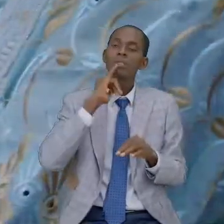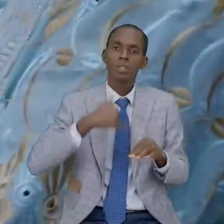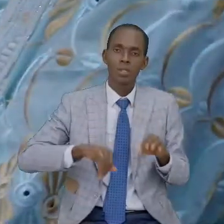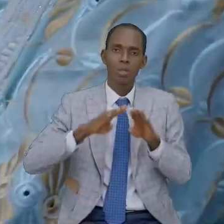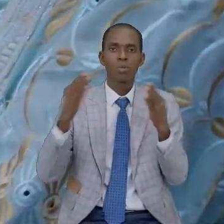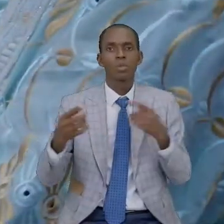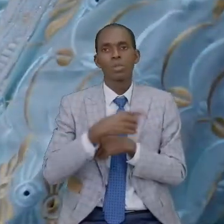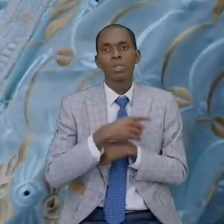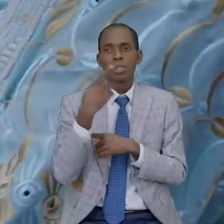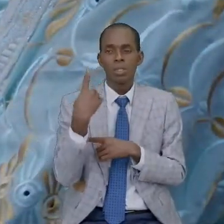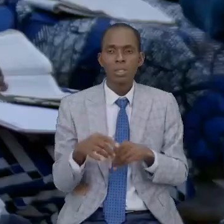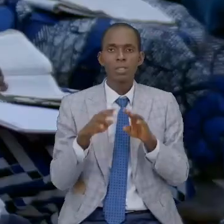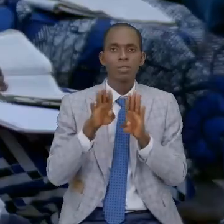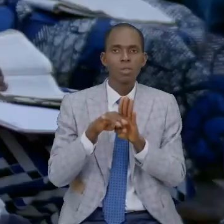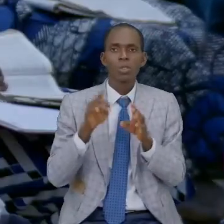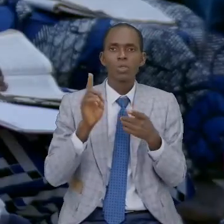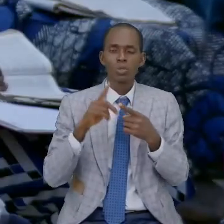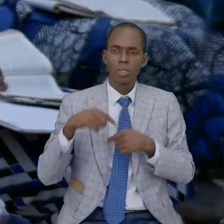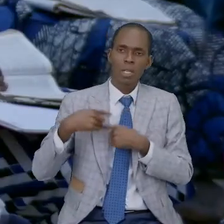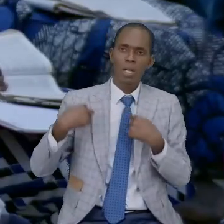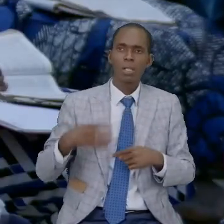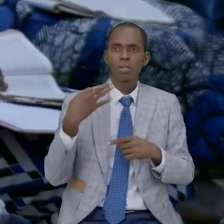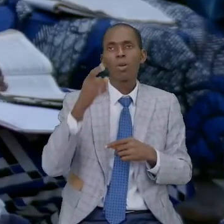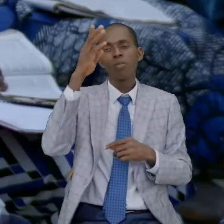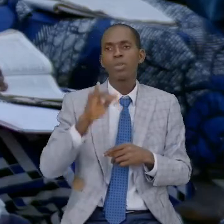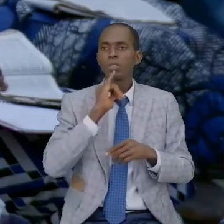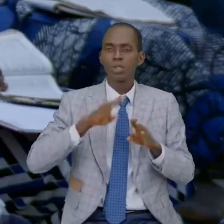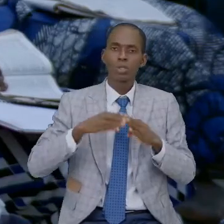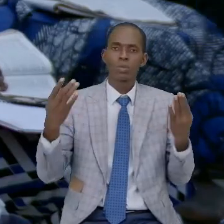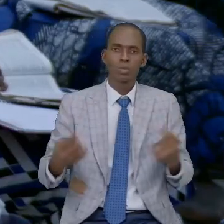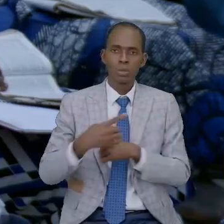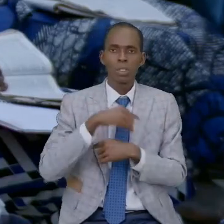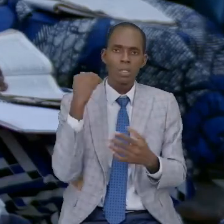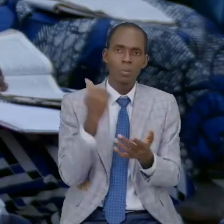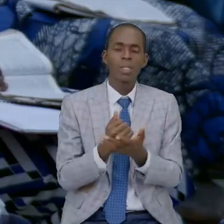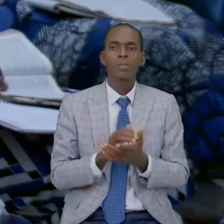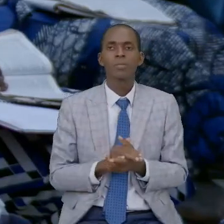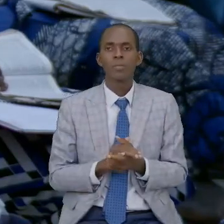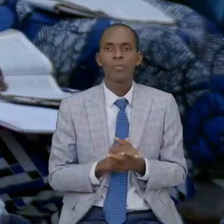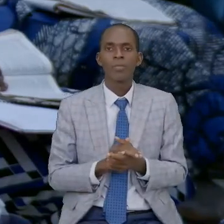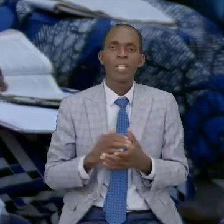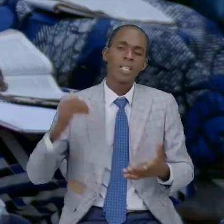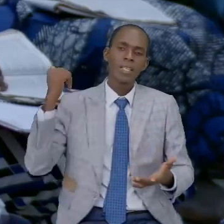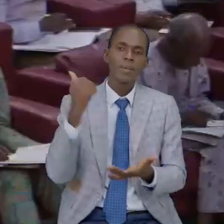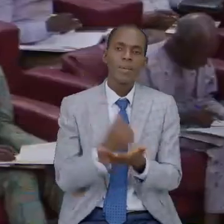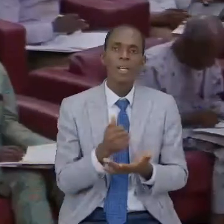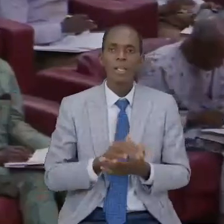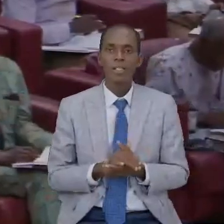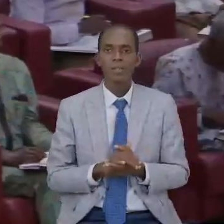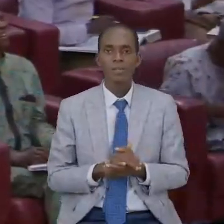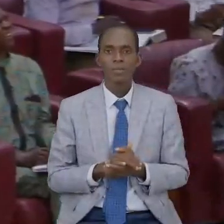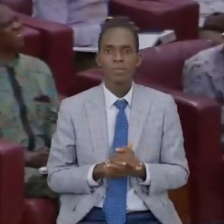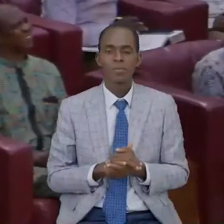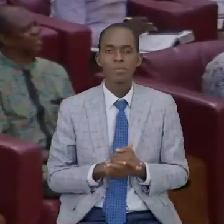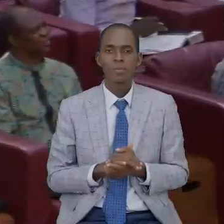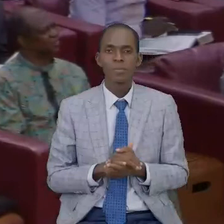open today. Amen. The door to the very heart of God is still open today. Amen. Amen. Amen. Amen.